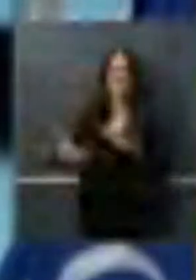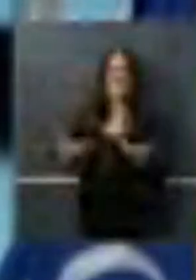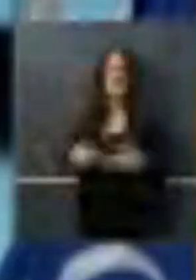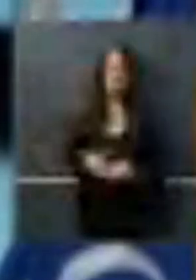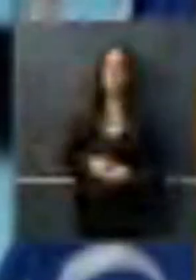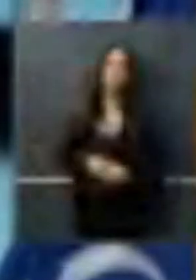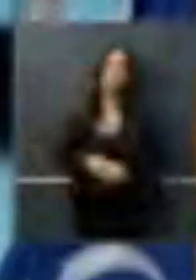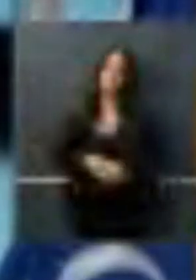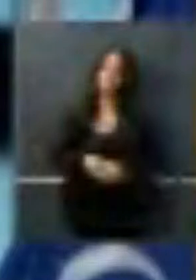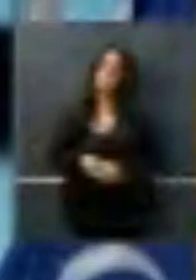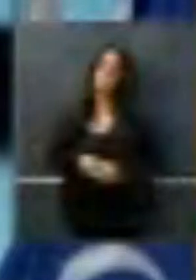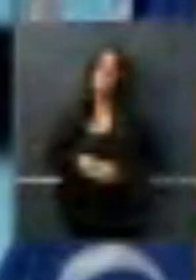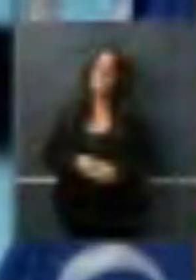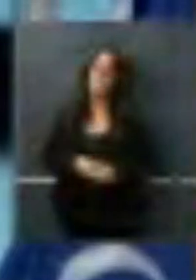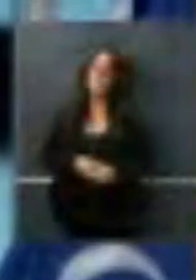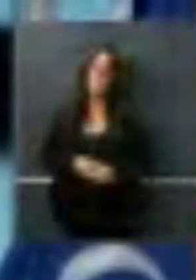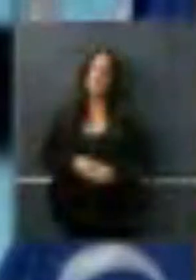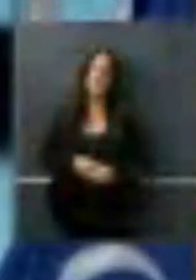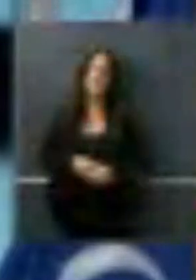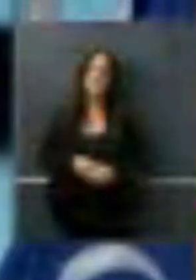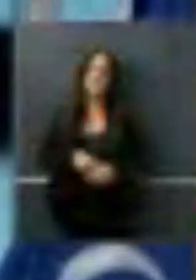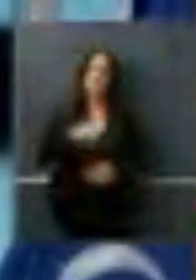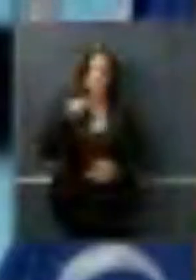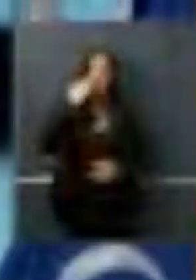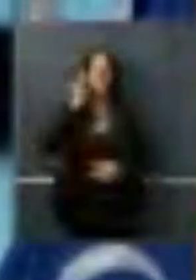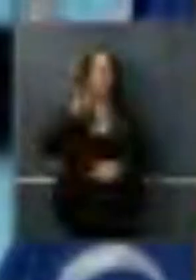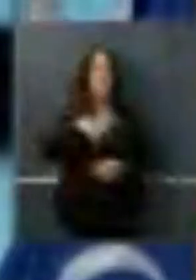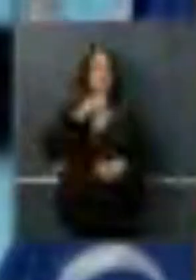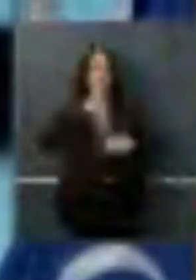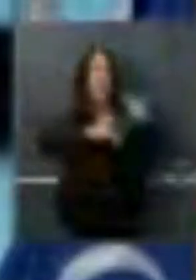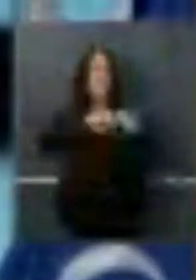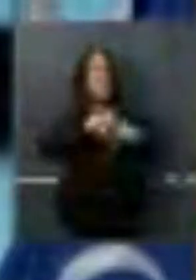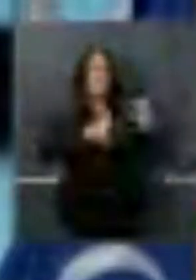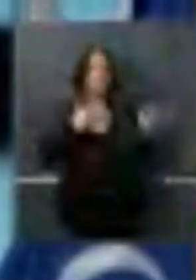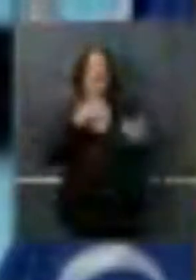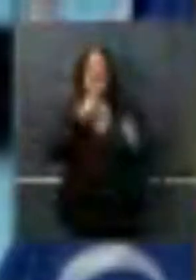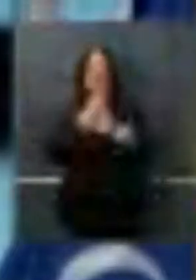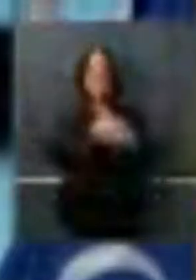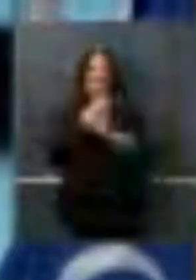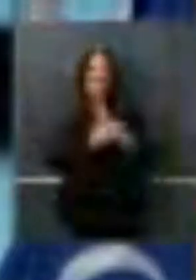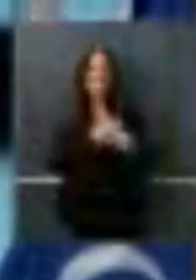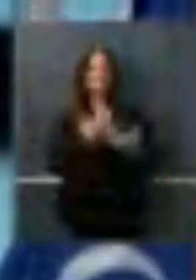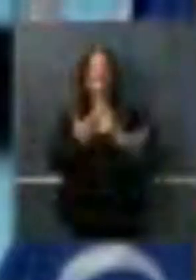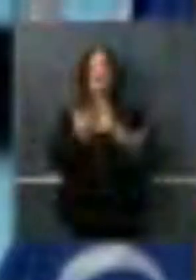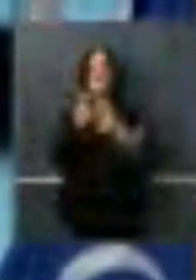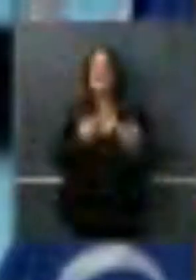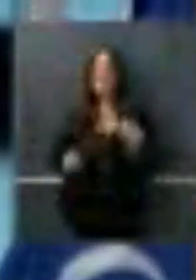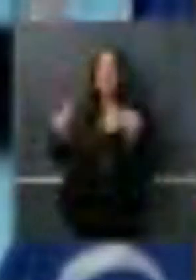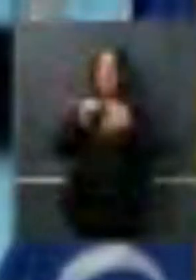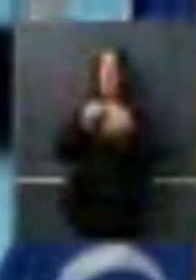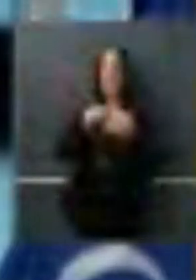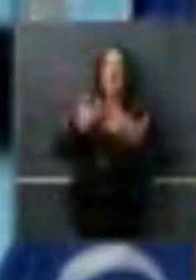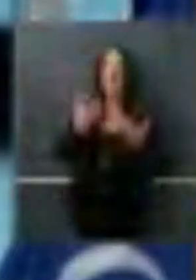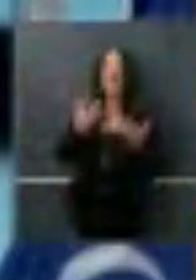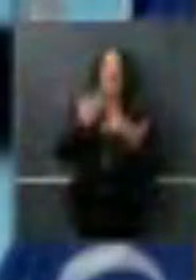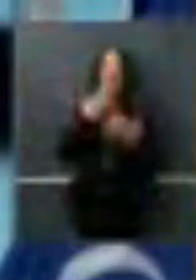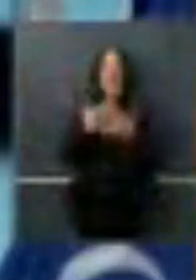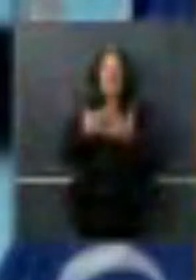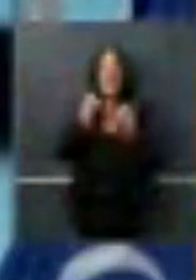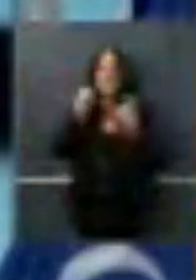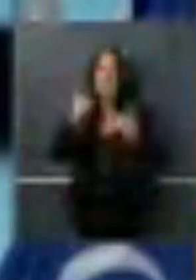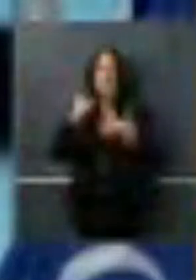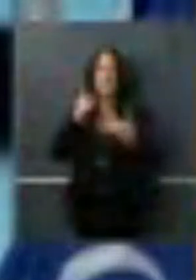existing buildings, provide more high quality educational experience. Interesting, big part of that was ventilation